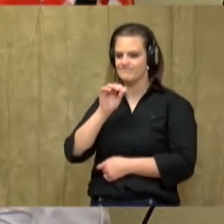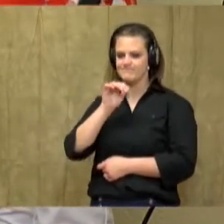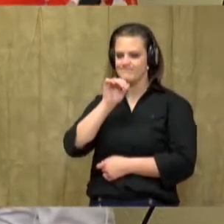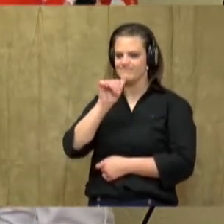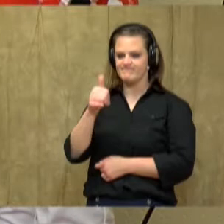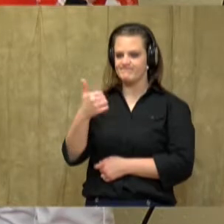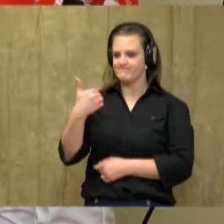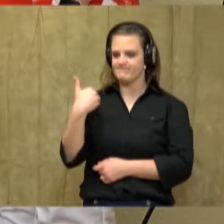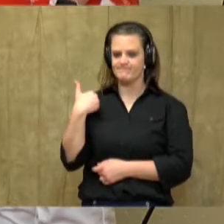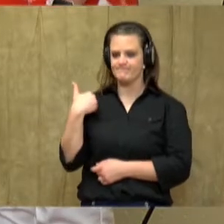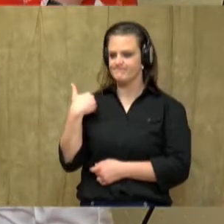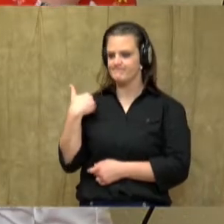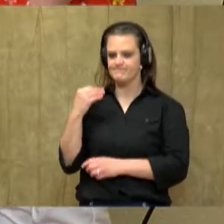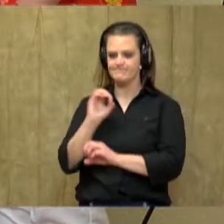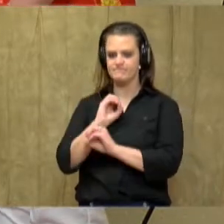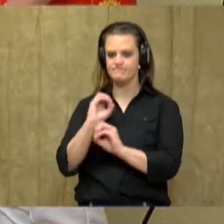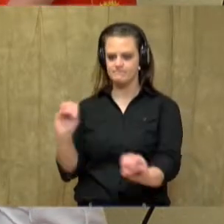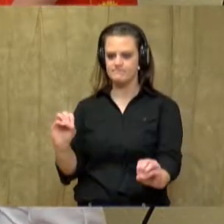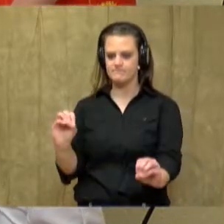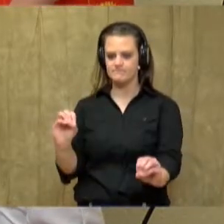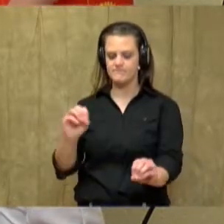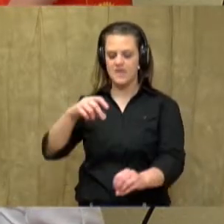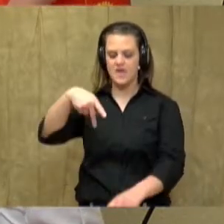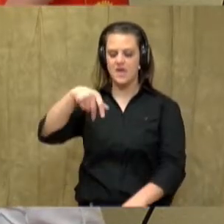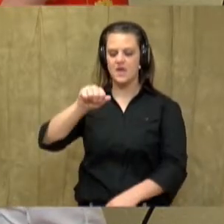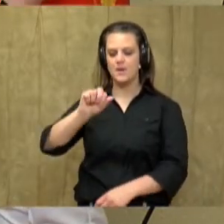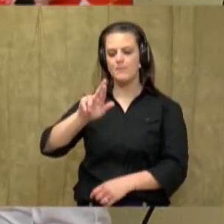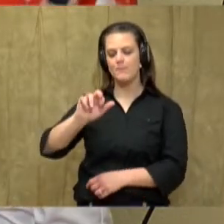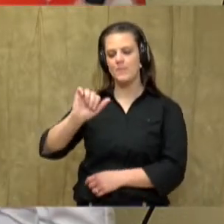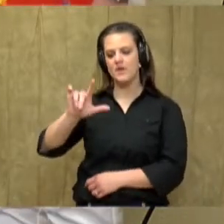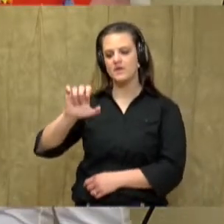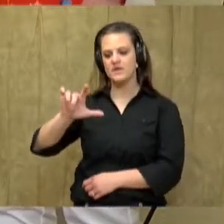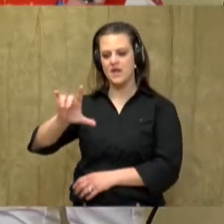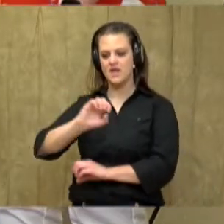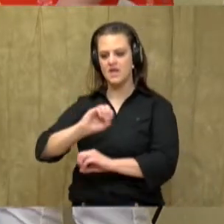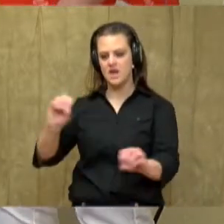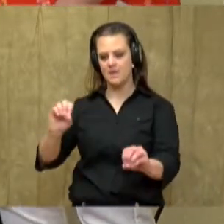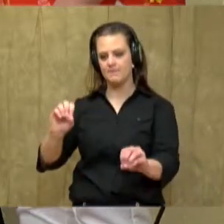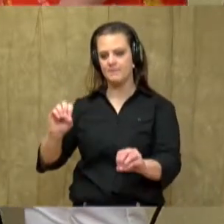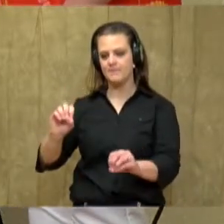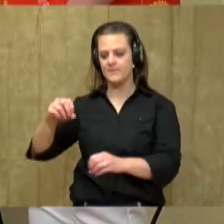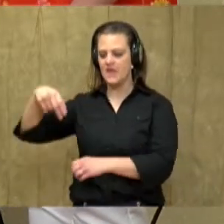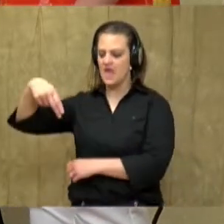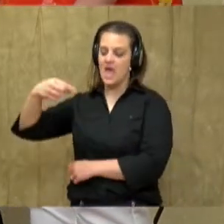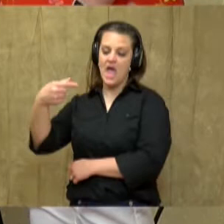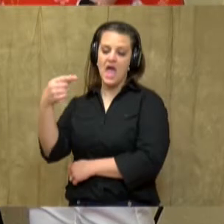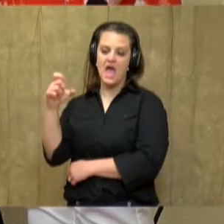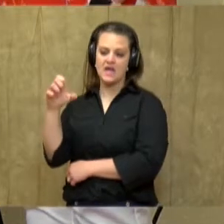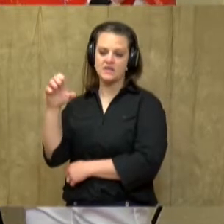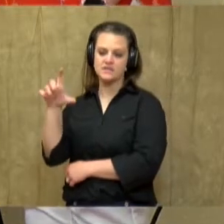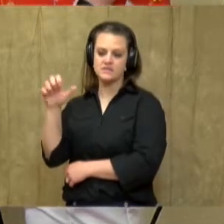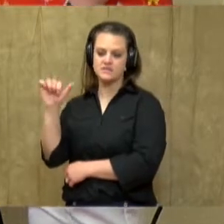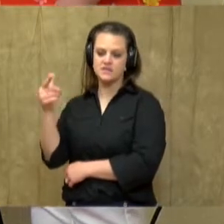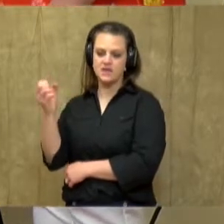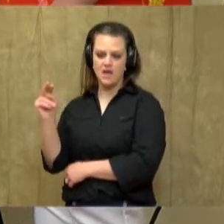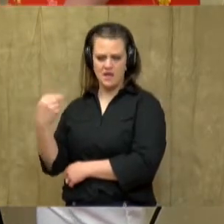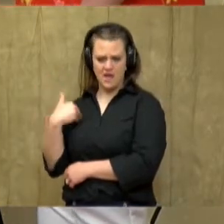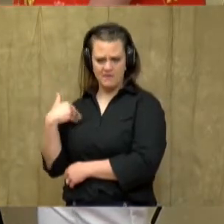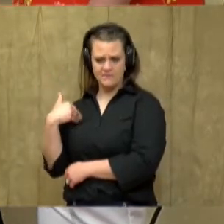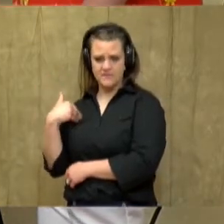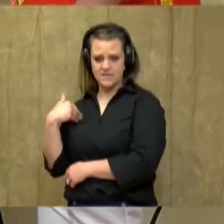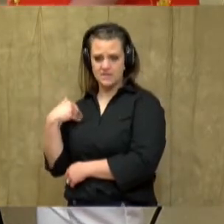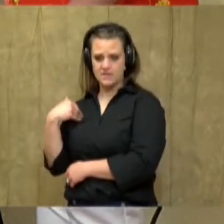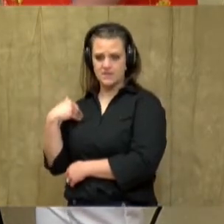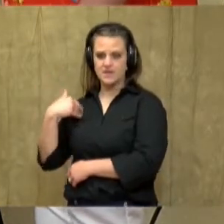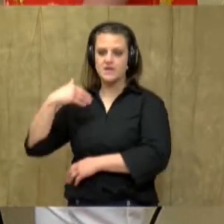pentagon actually does not have any parallel lines. What about this hexagon? It does.